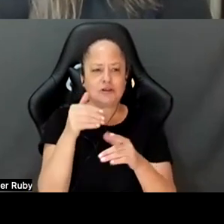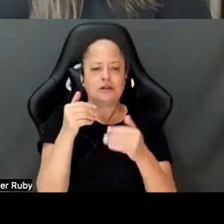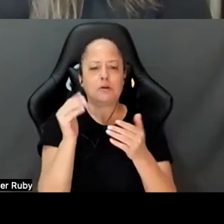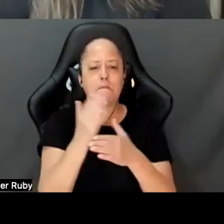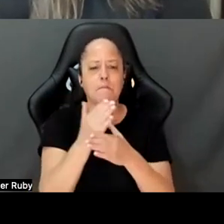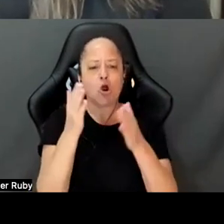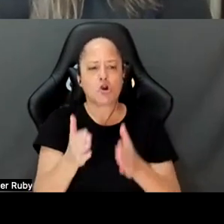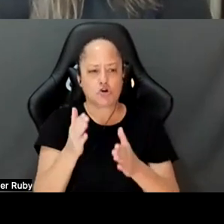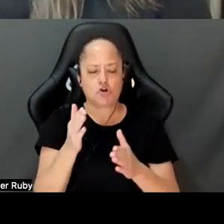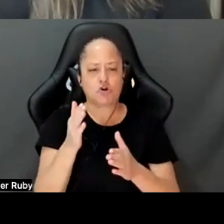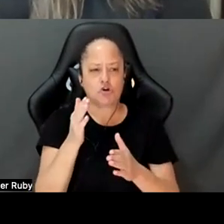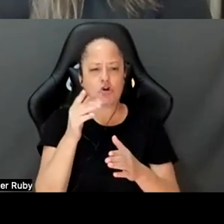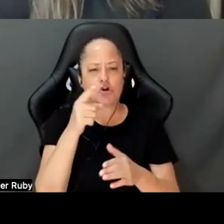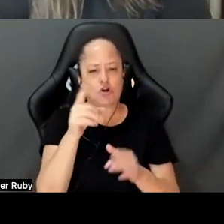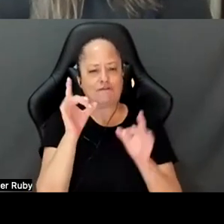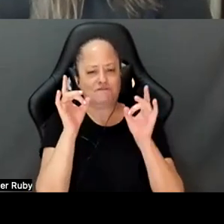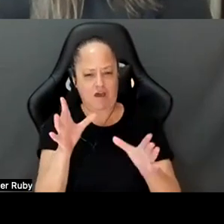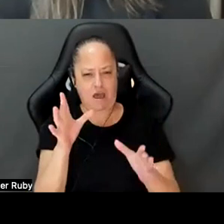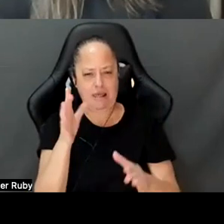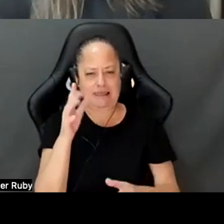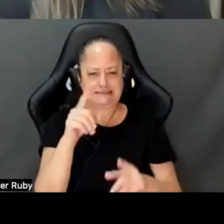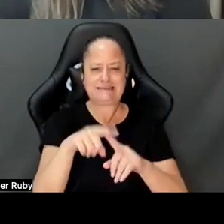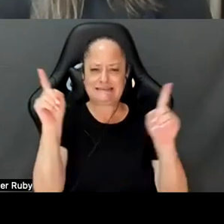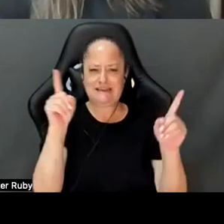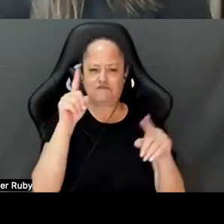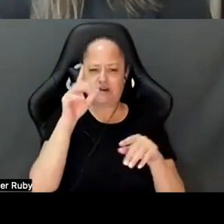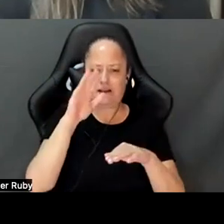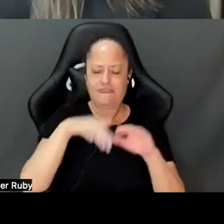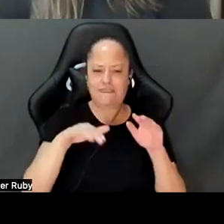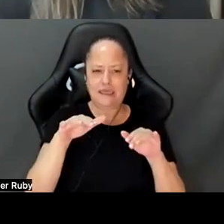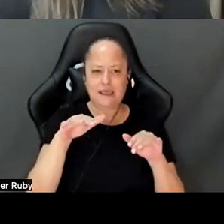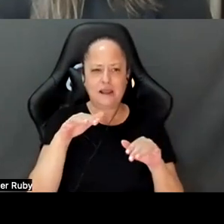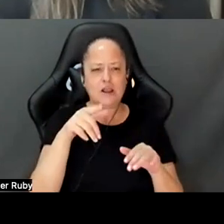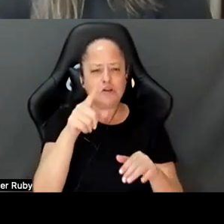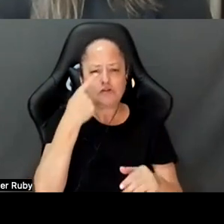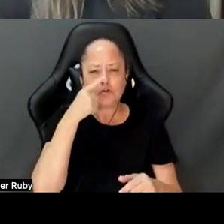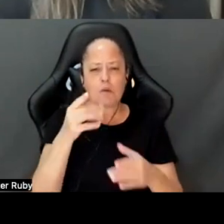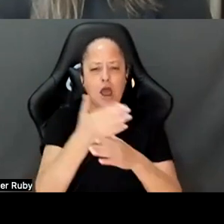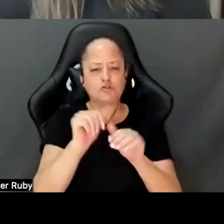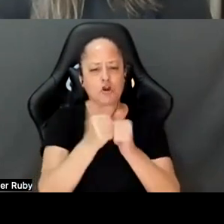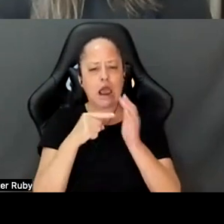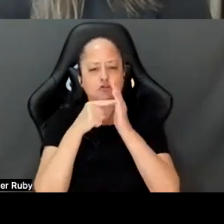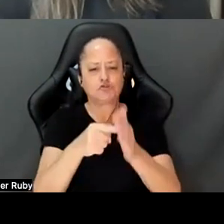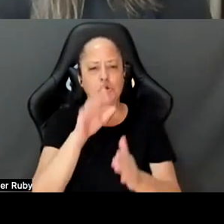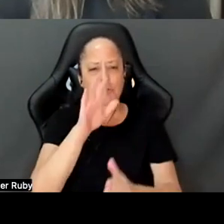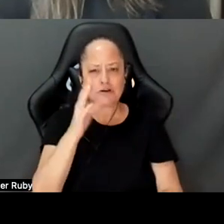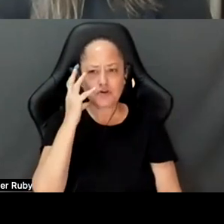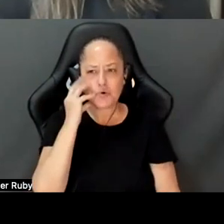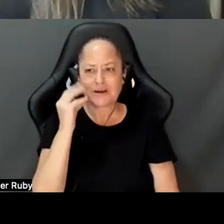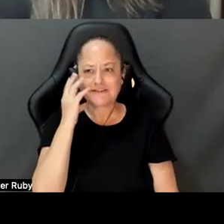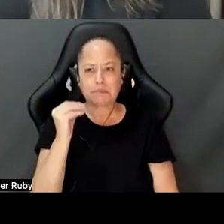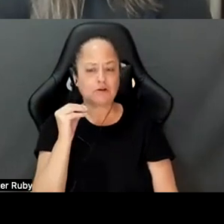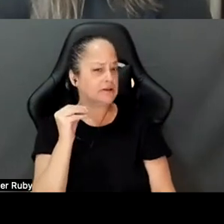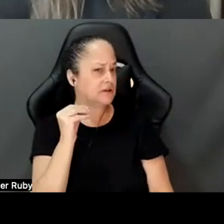stereotypically know abuse to be. So if you don't mind sharing, how did it show itself in your experience?